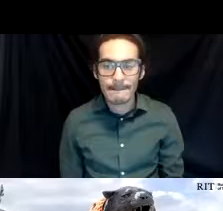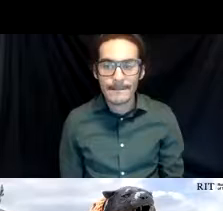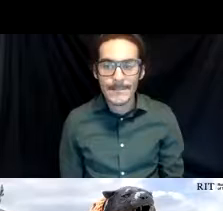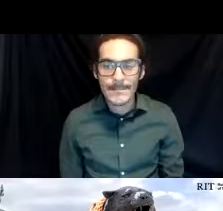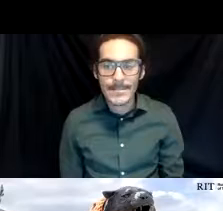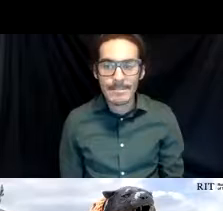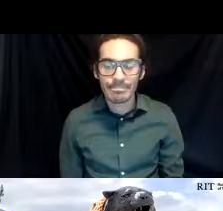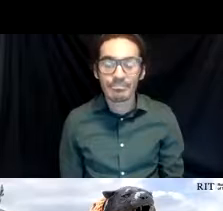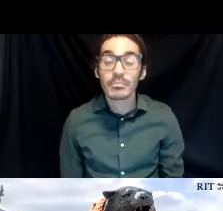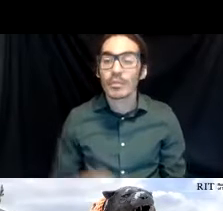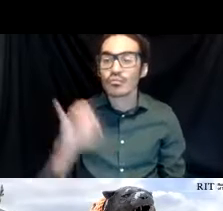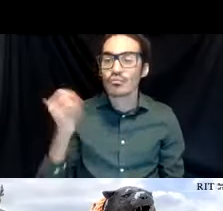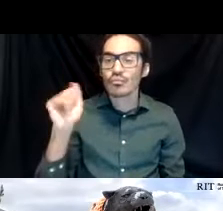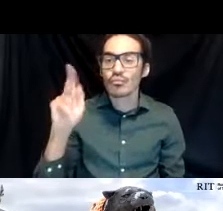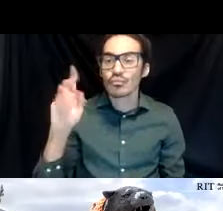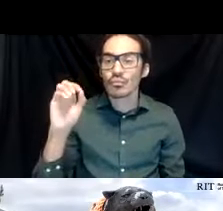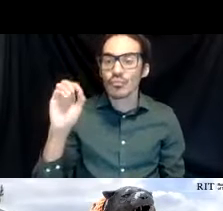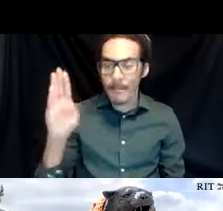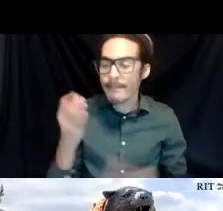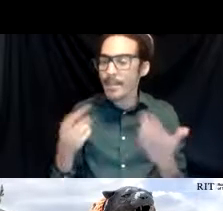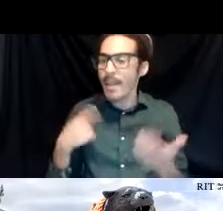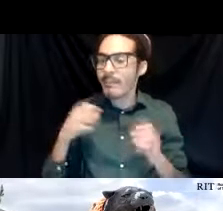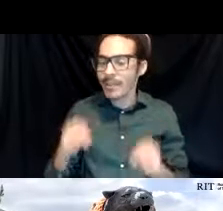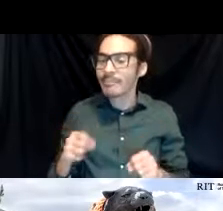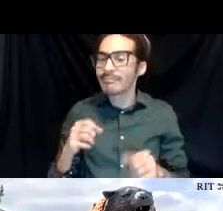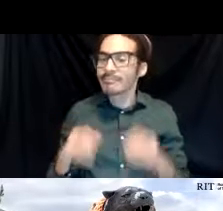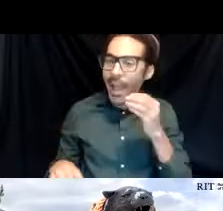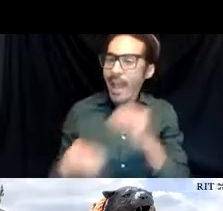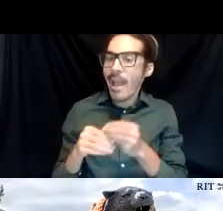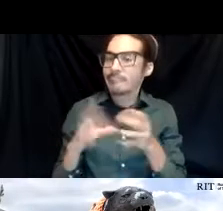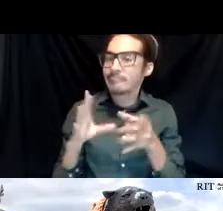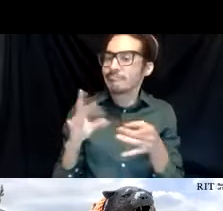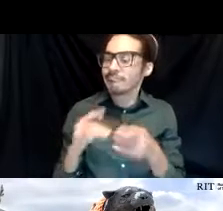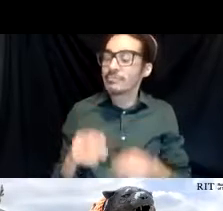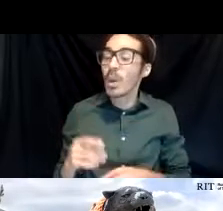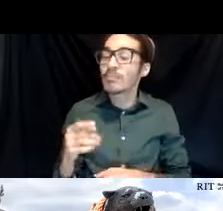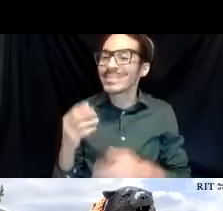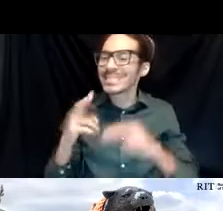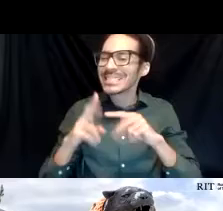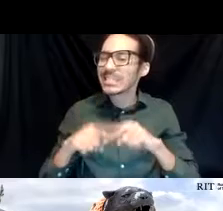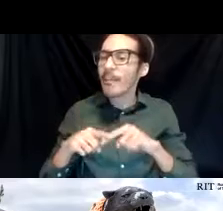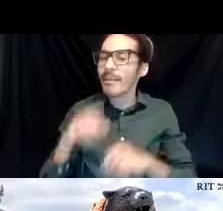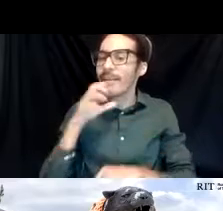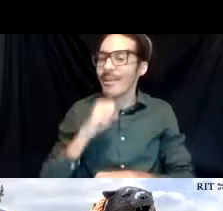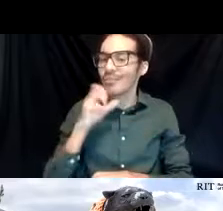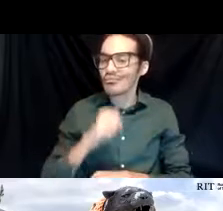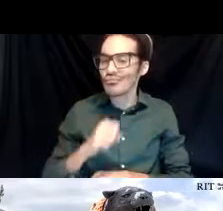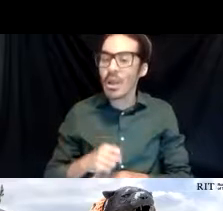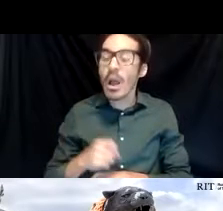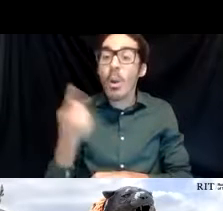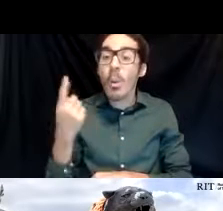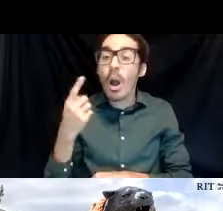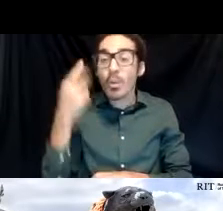Well, maybe I can jump in here. So depending on the age level, and one of the reasons why I'm reading this book, Growing Up Aboriginal, is that I'm